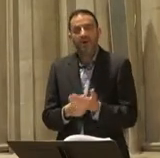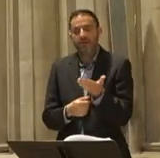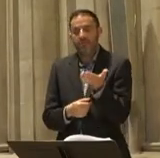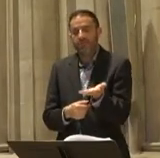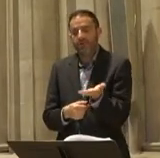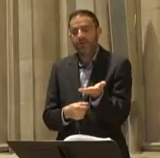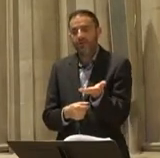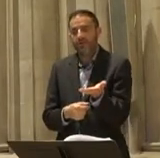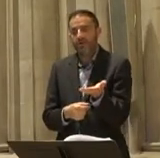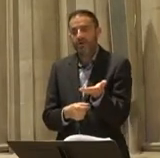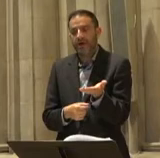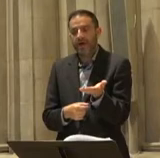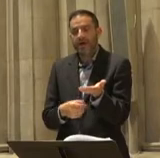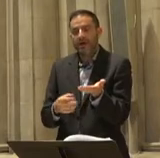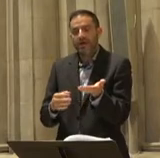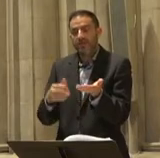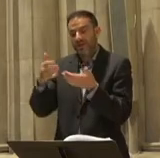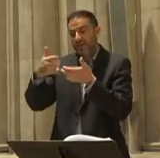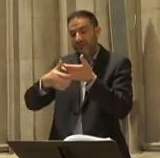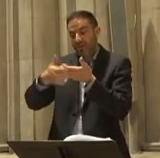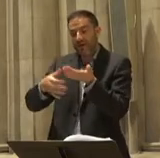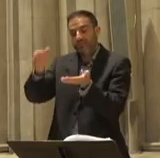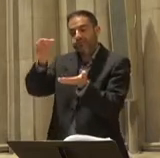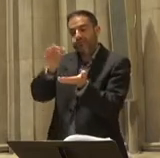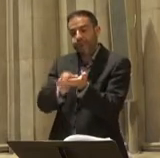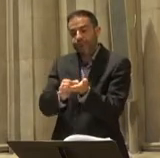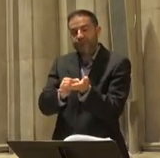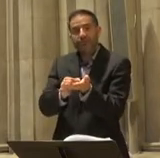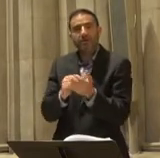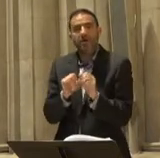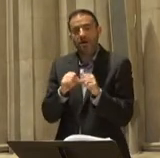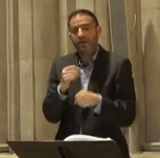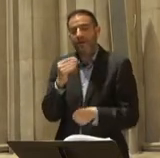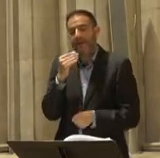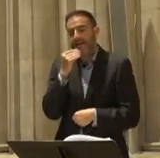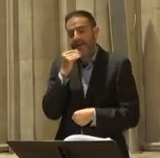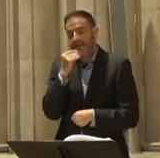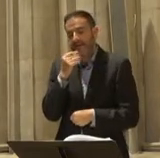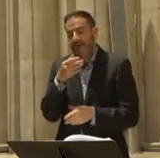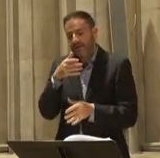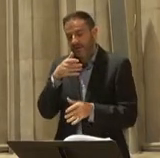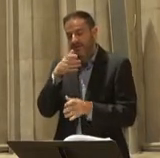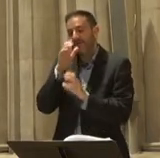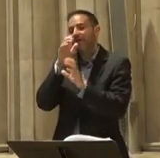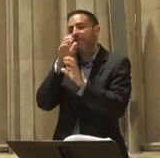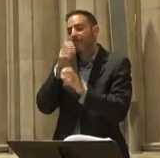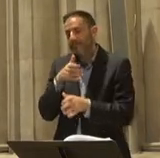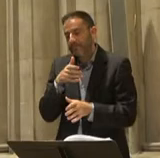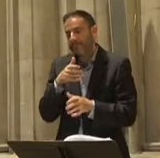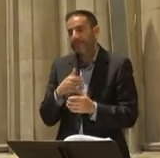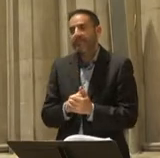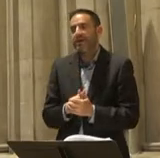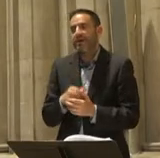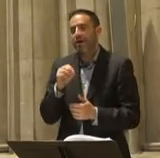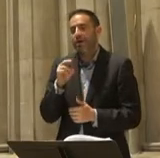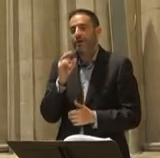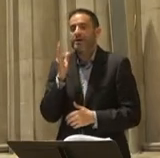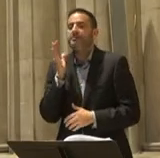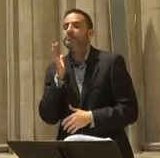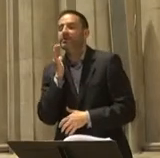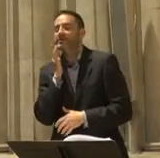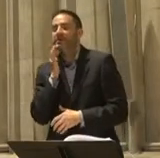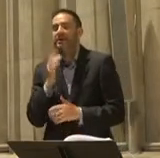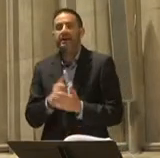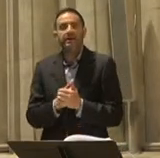of the clergy will put the bread in your hand. And then you can eat the bread and take a sip from the chalice, or if you prefer, you